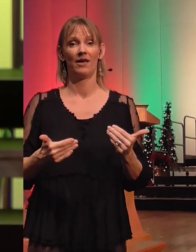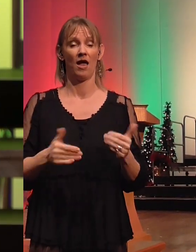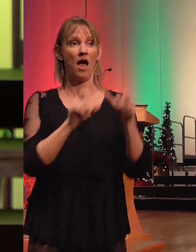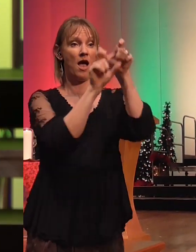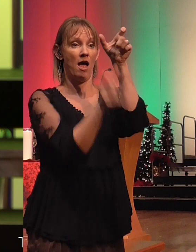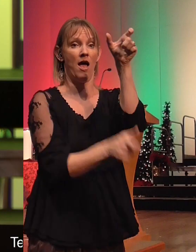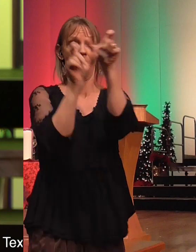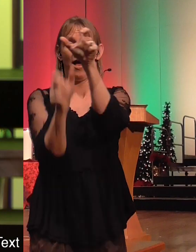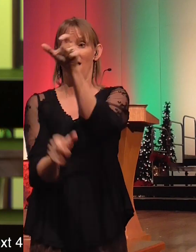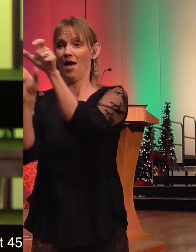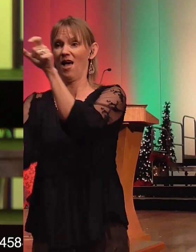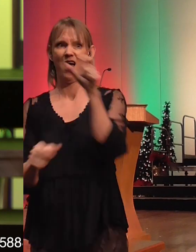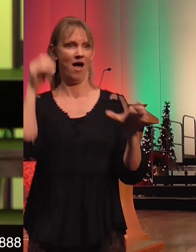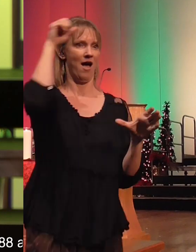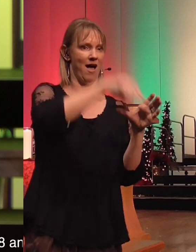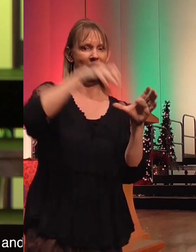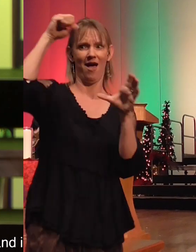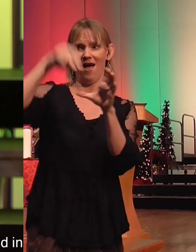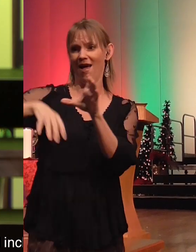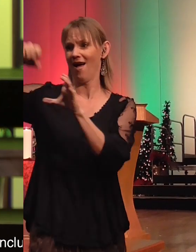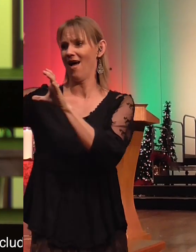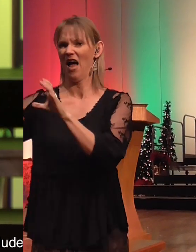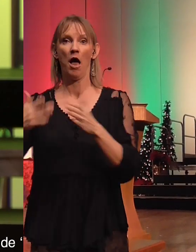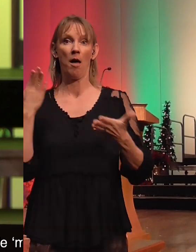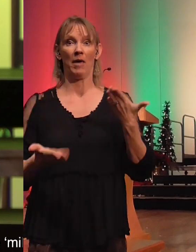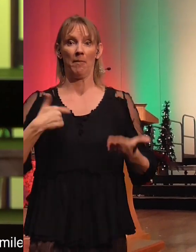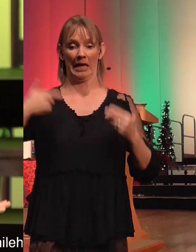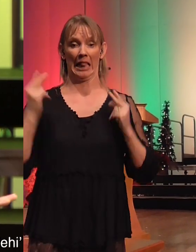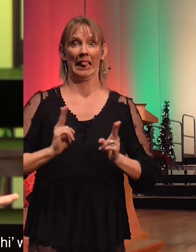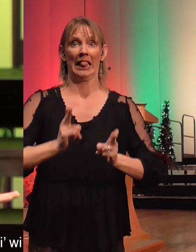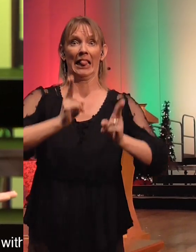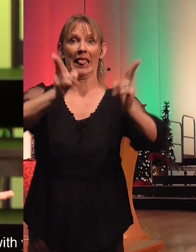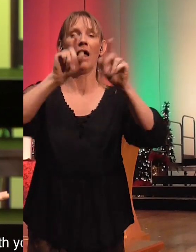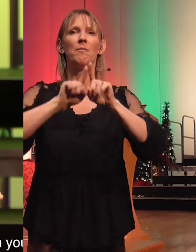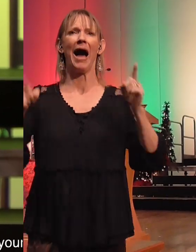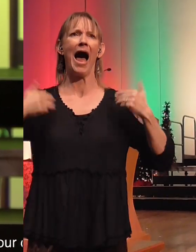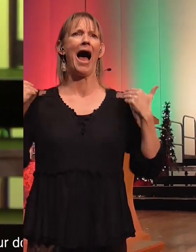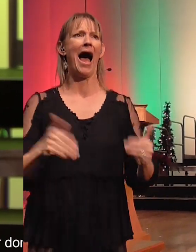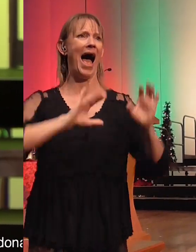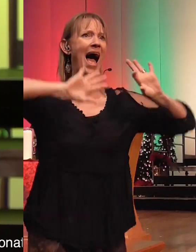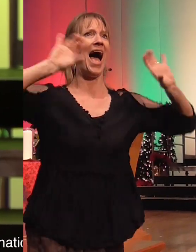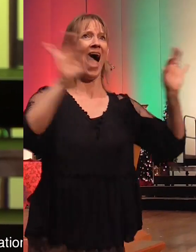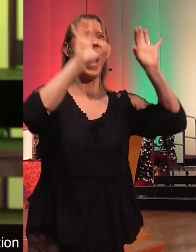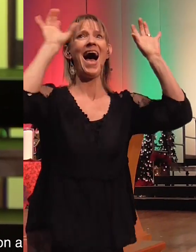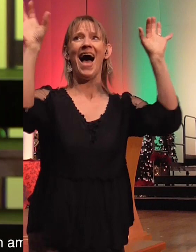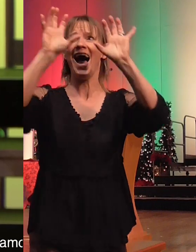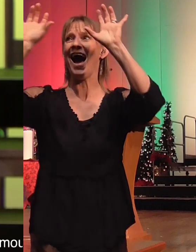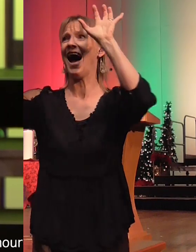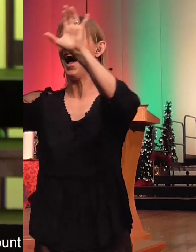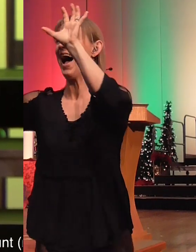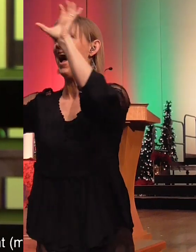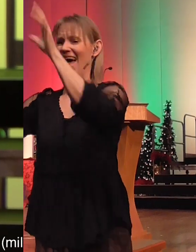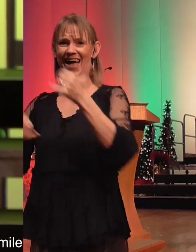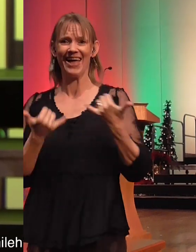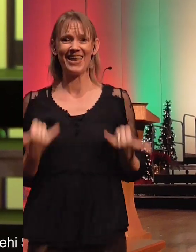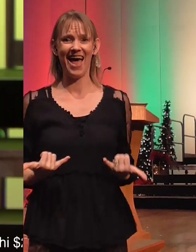the stocking. I may be rushing things, but set the halls again now.